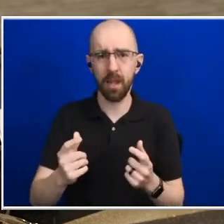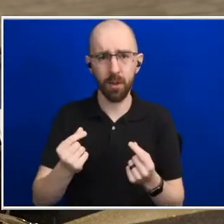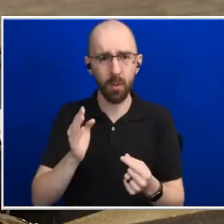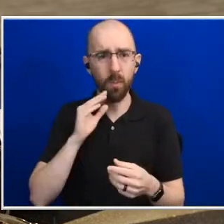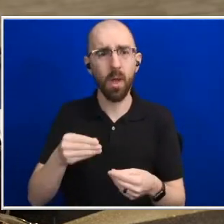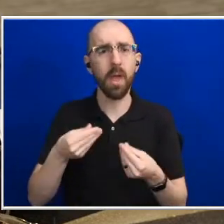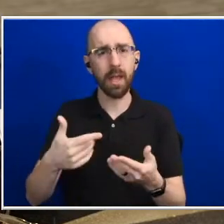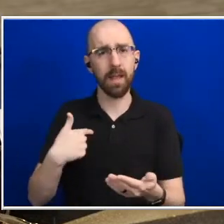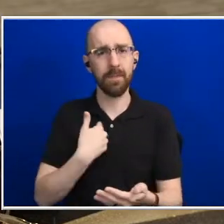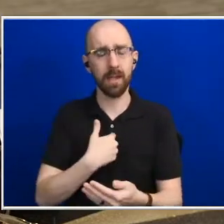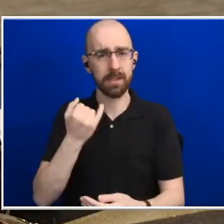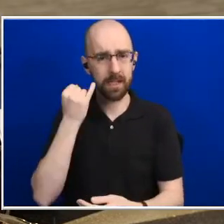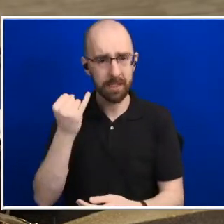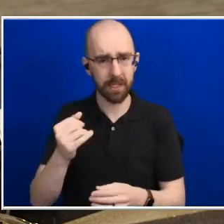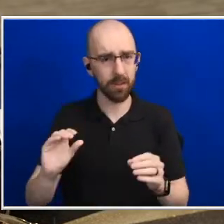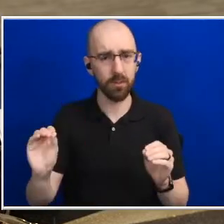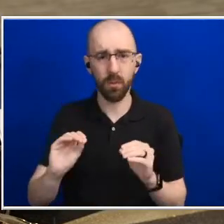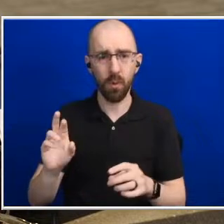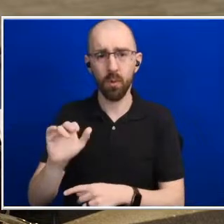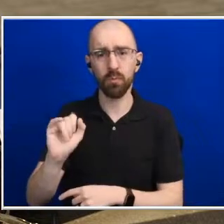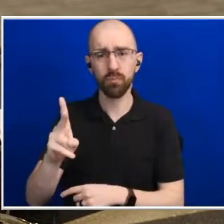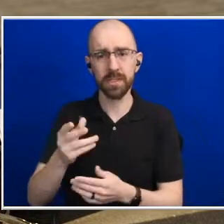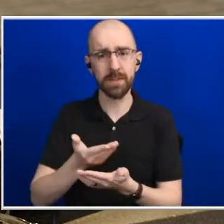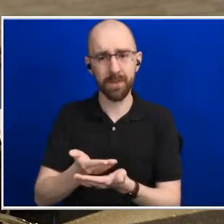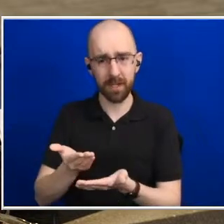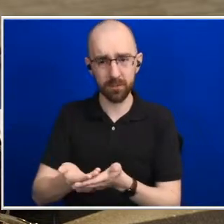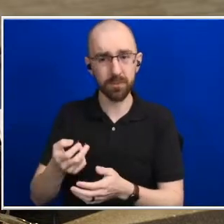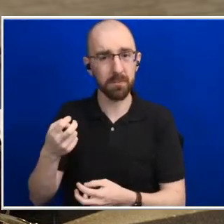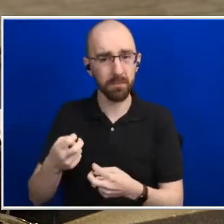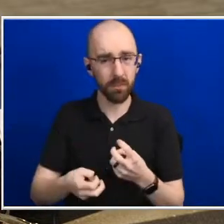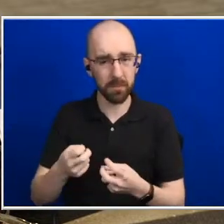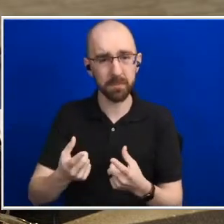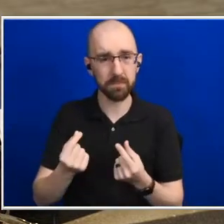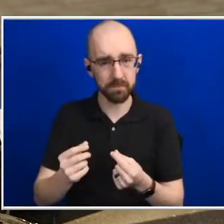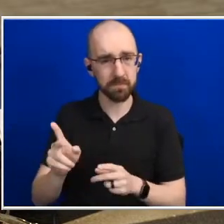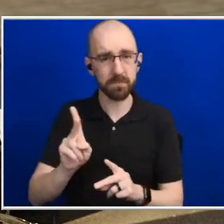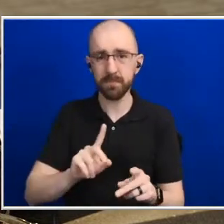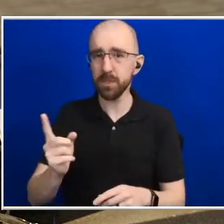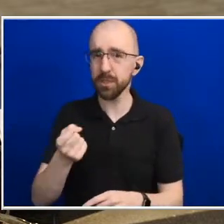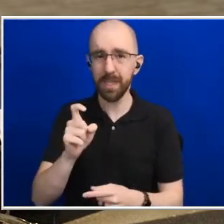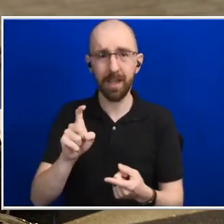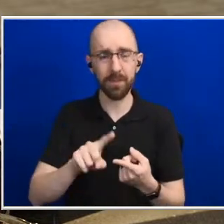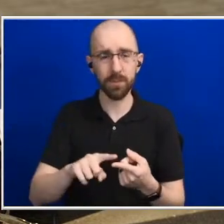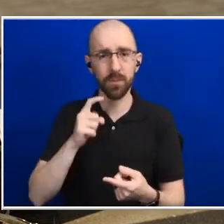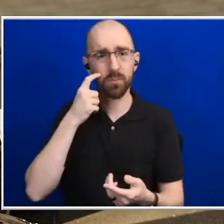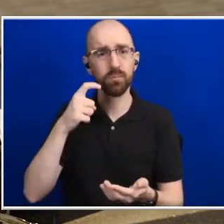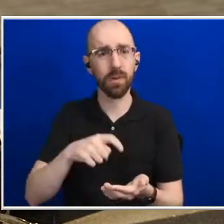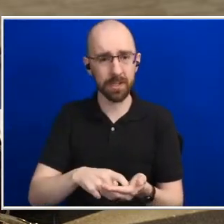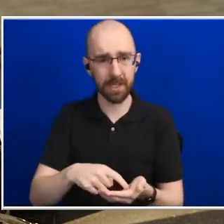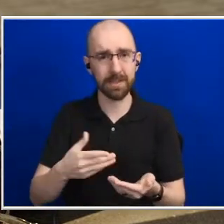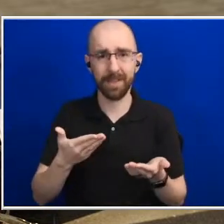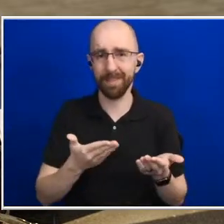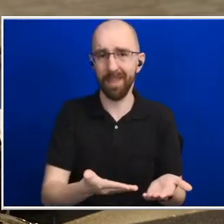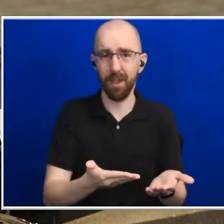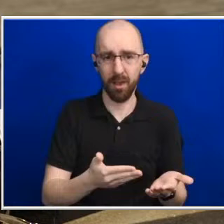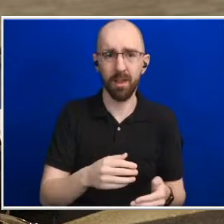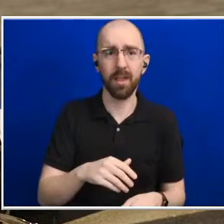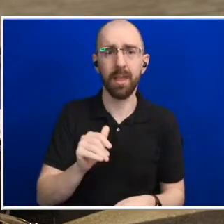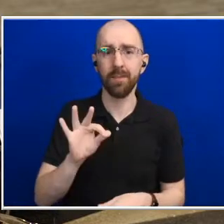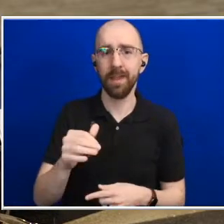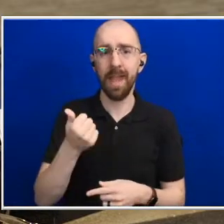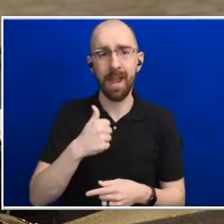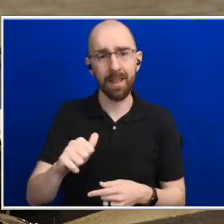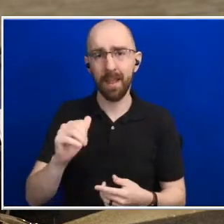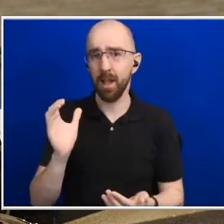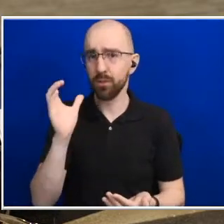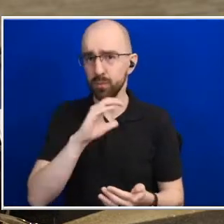There are no risk factors. So the problem is people just have to recognize that they do exist. And if there's anything unusual about,